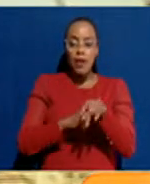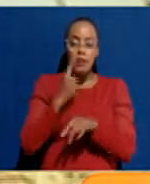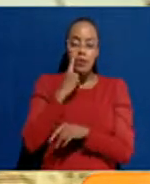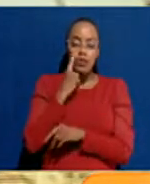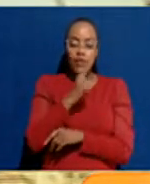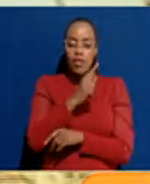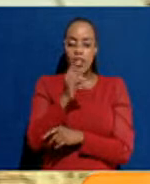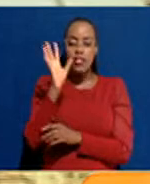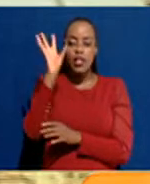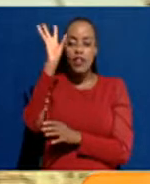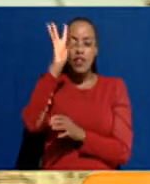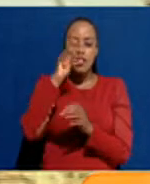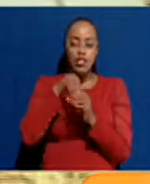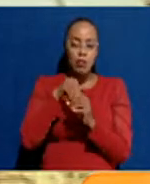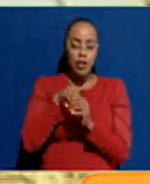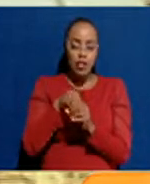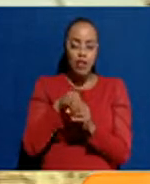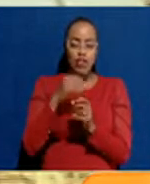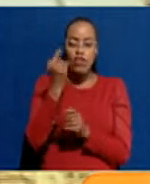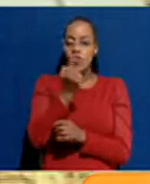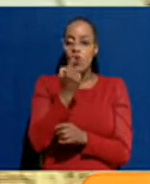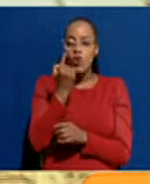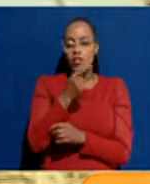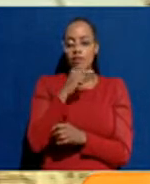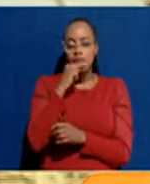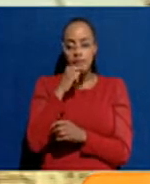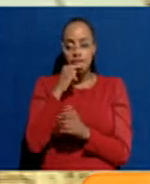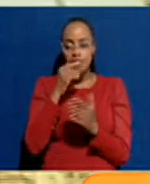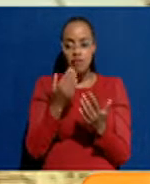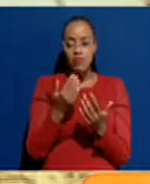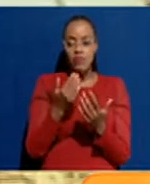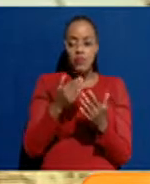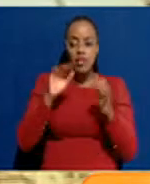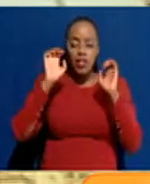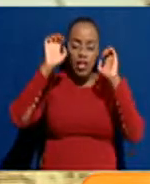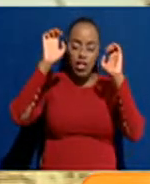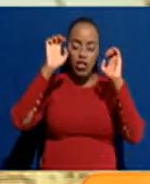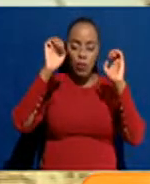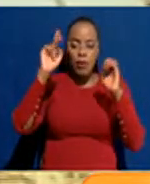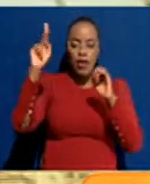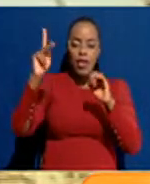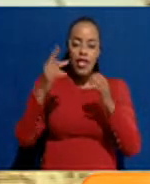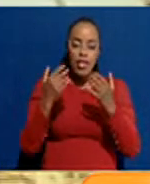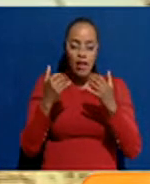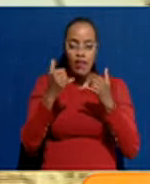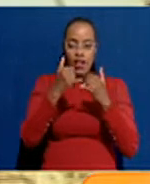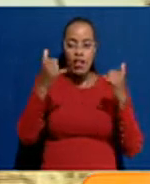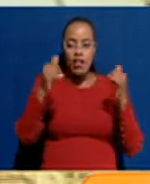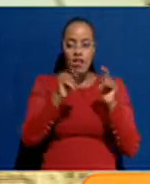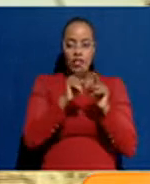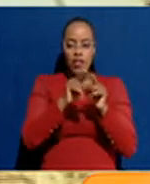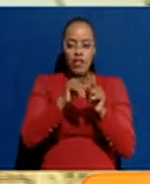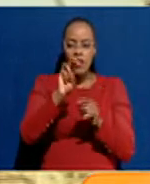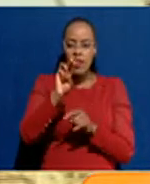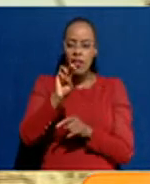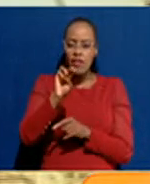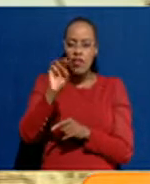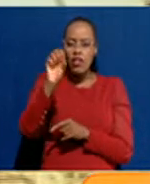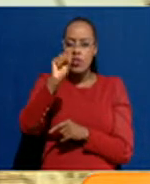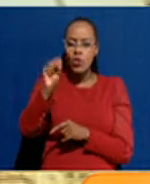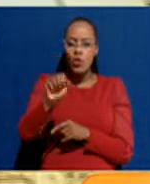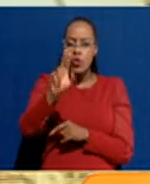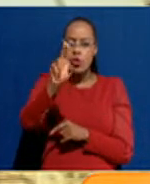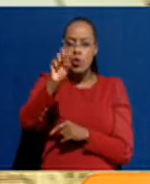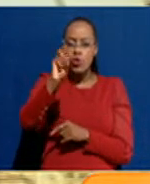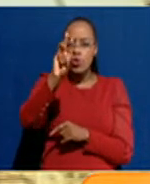those investments, they are long-term. Let me just cite one of them. The Ethiopia-Kenya line, which links a place called Wolaita-Sodo and Suswa,